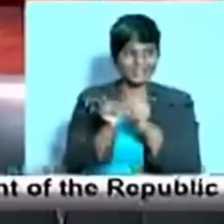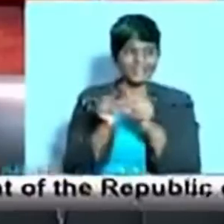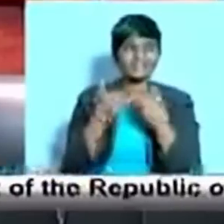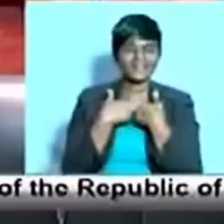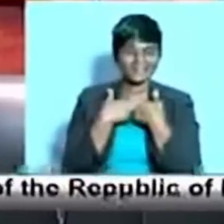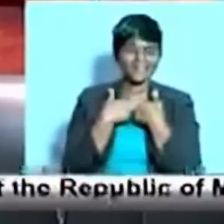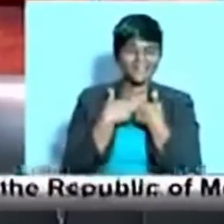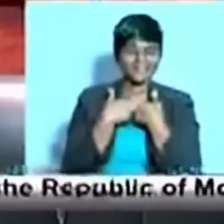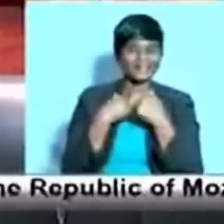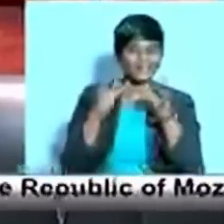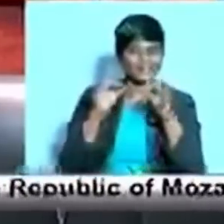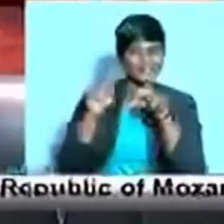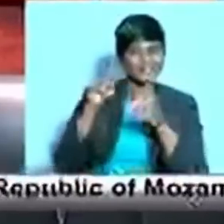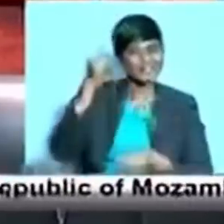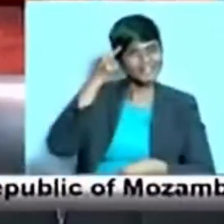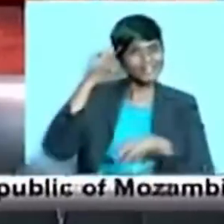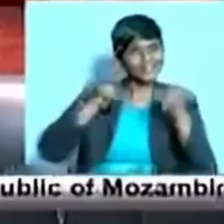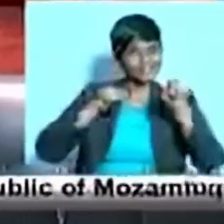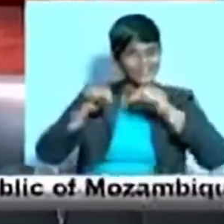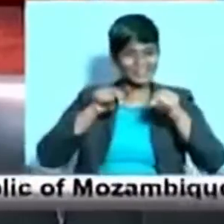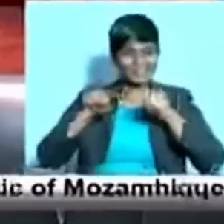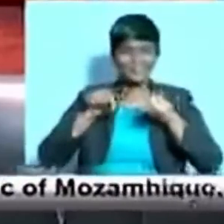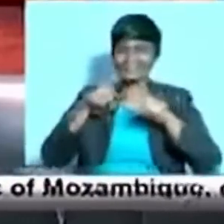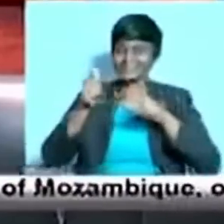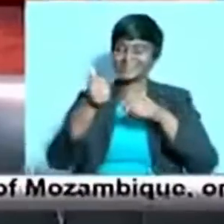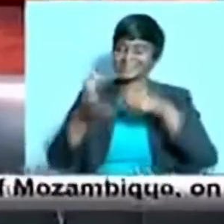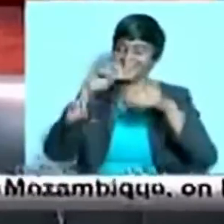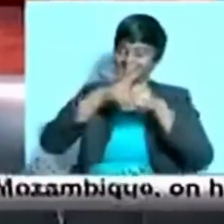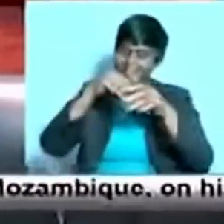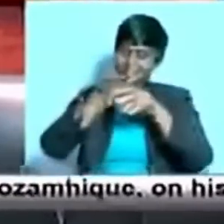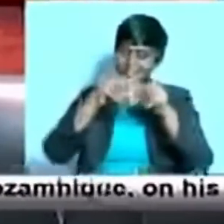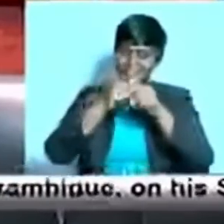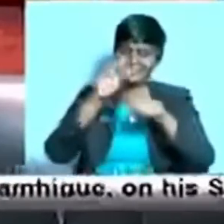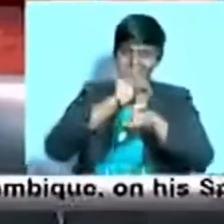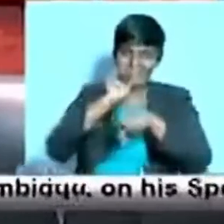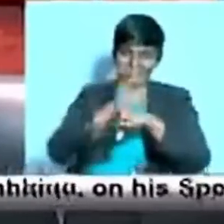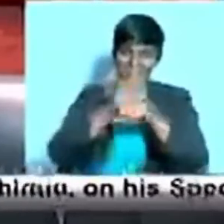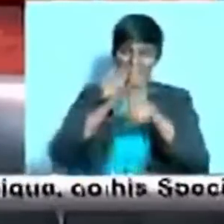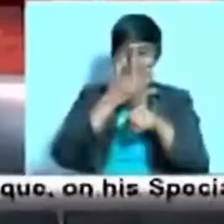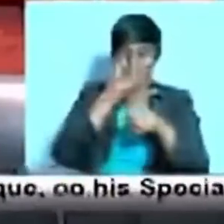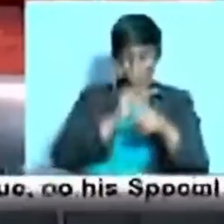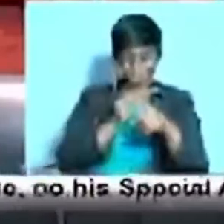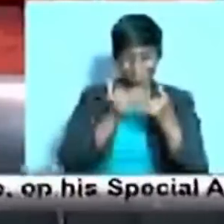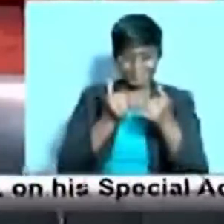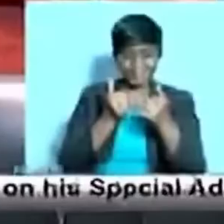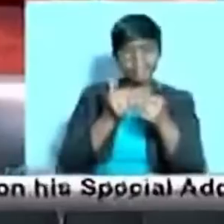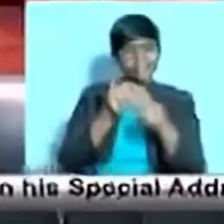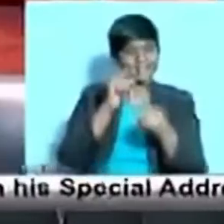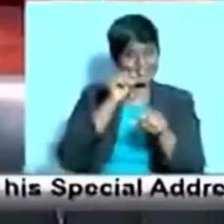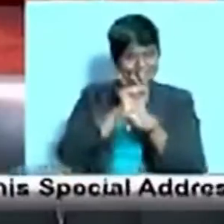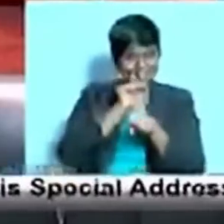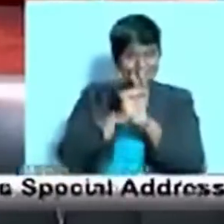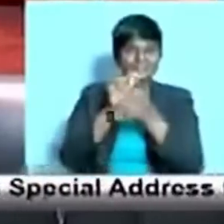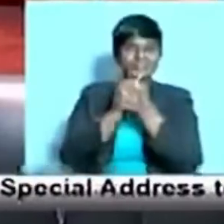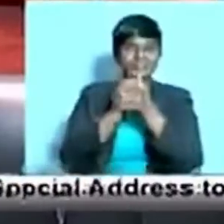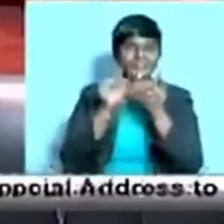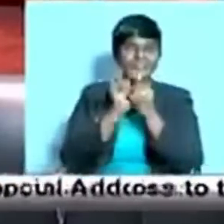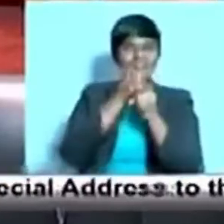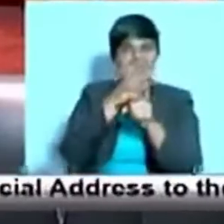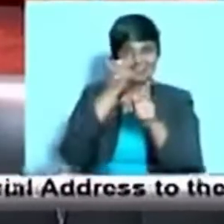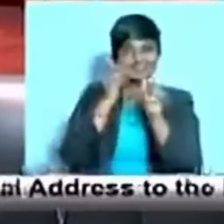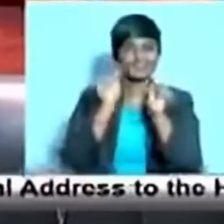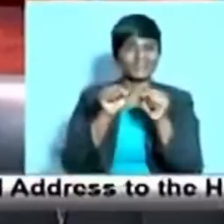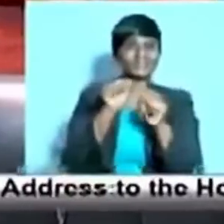attracted by the governance. They are coming and they will continue to come. Let us hold one another and do